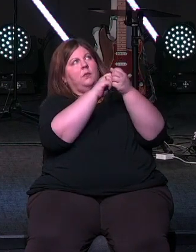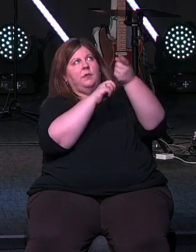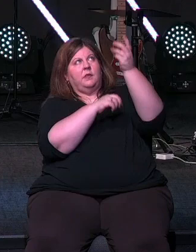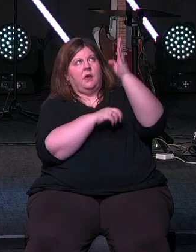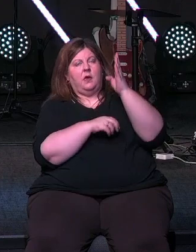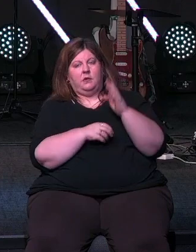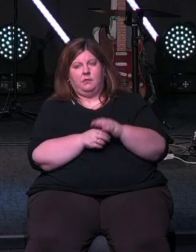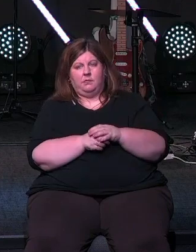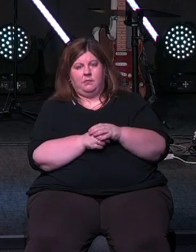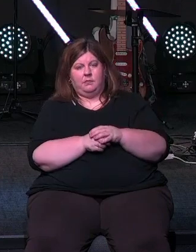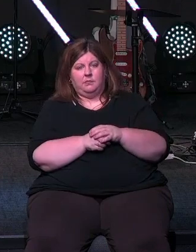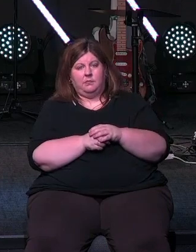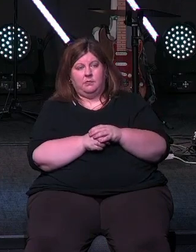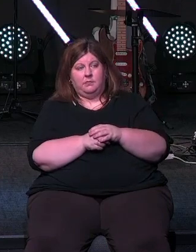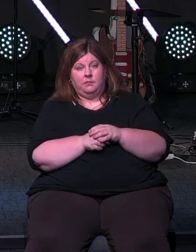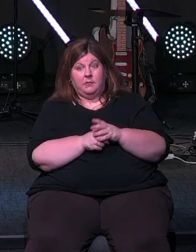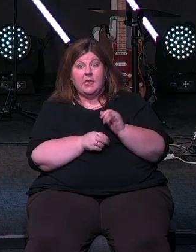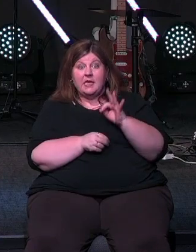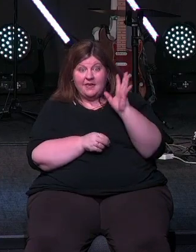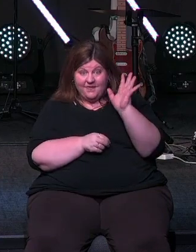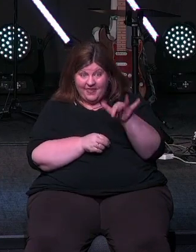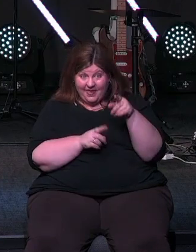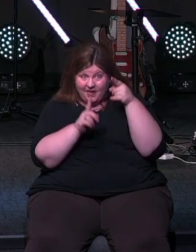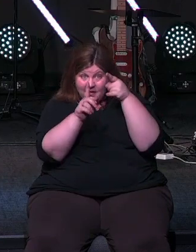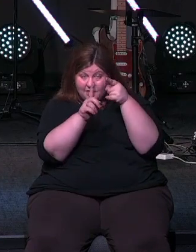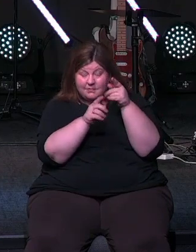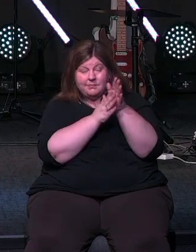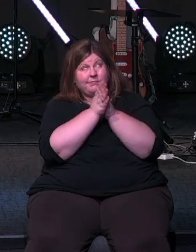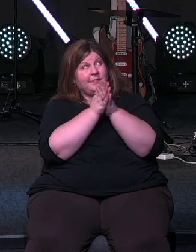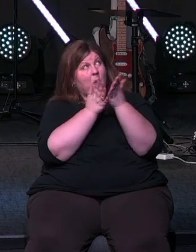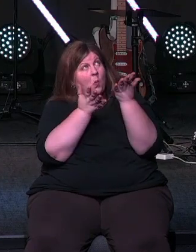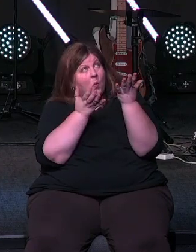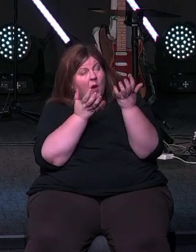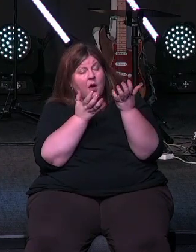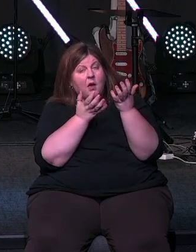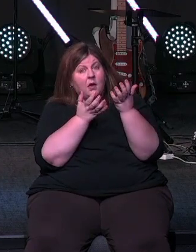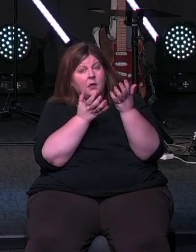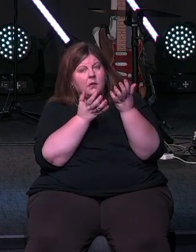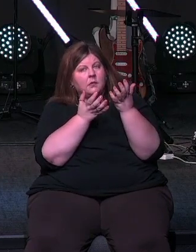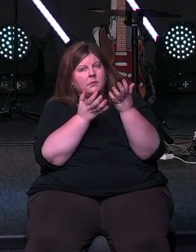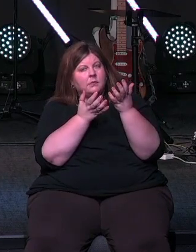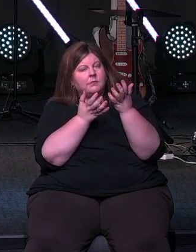If that is your goal, and if that is your desire when it comes to prayer, you will never leave